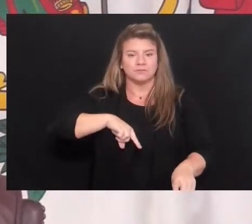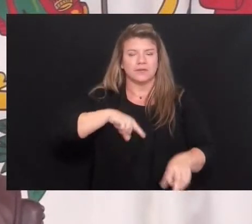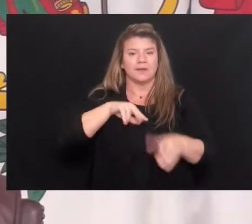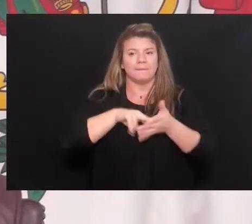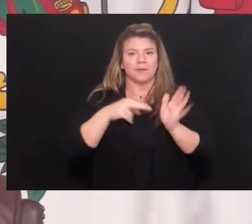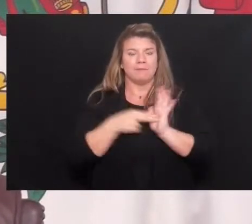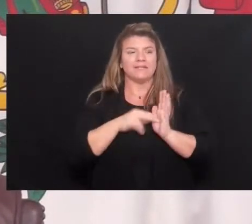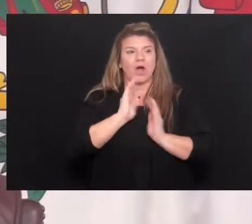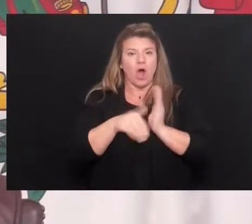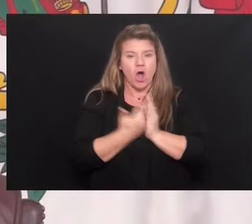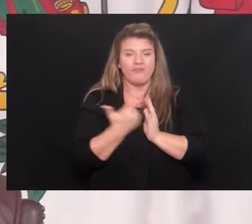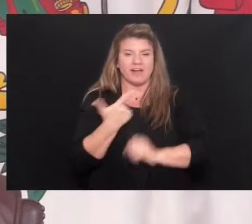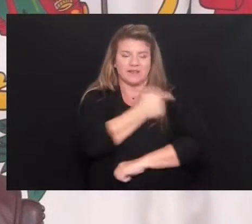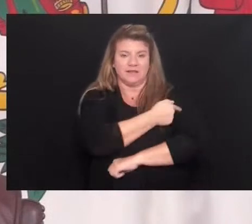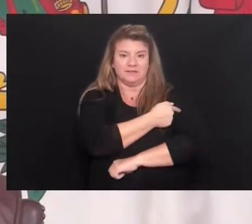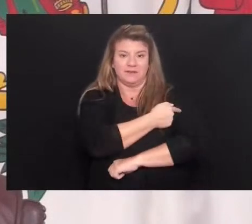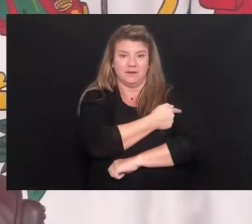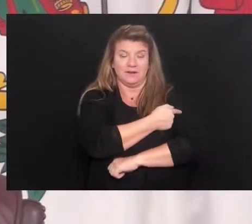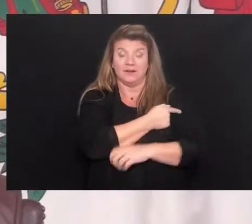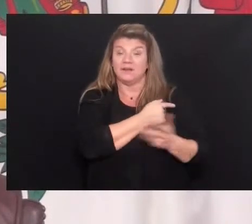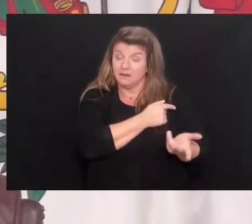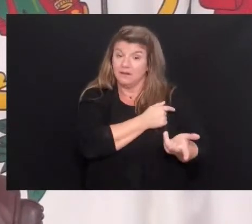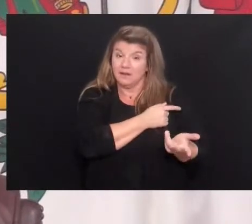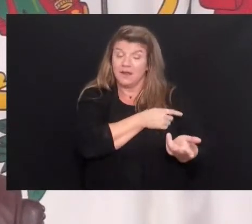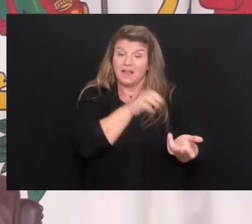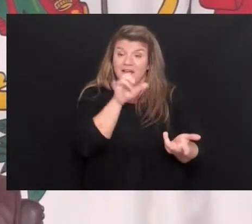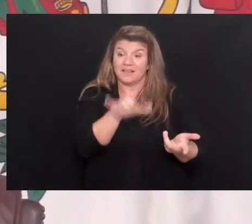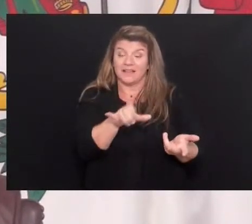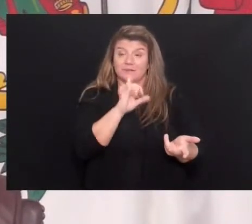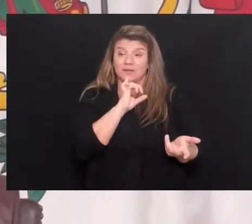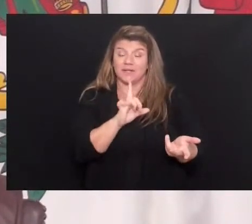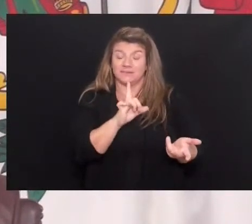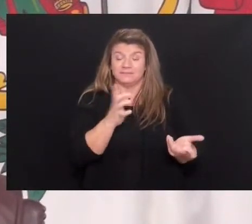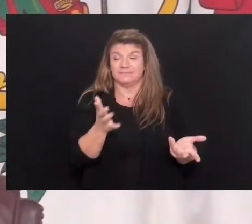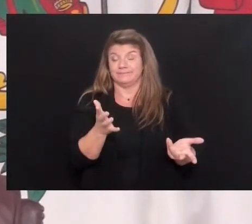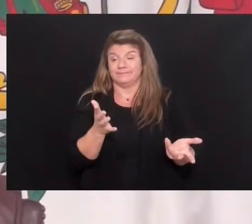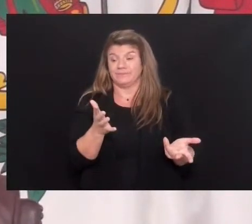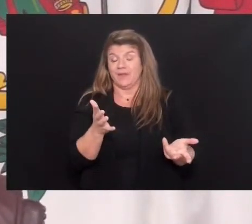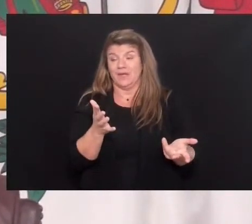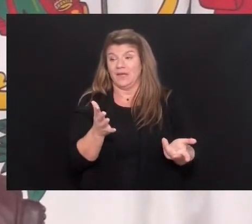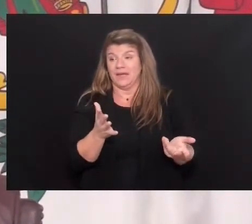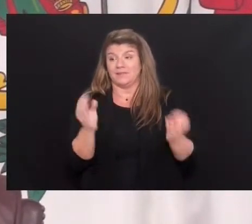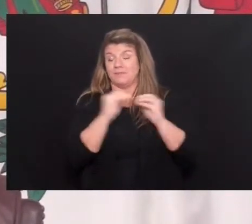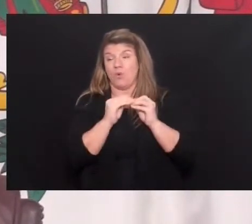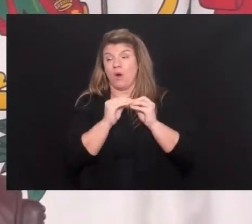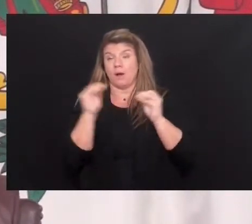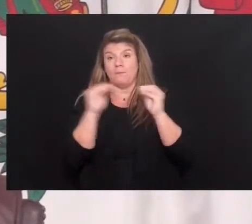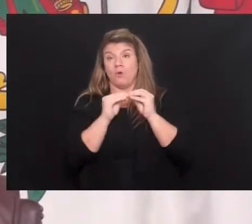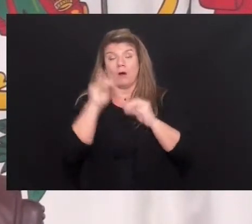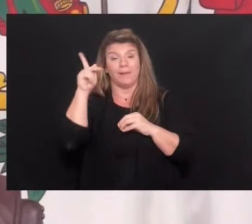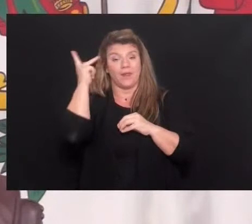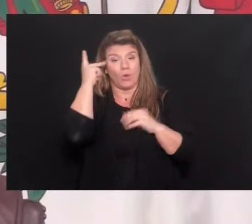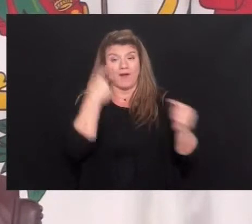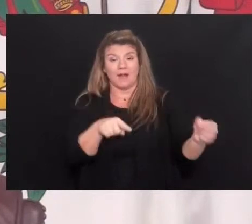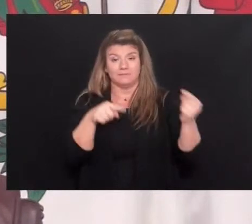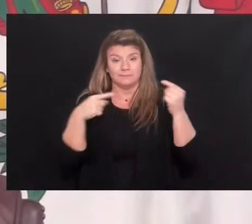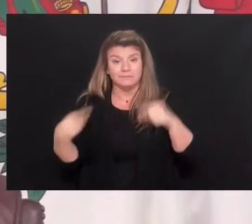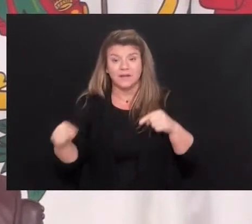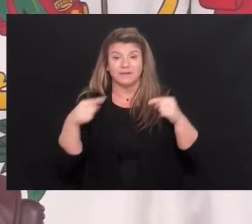everybody vaccinated. I mean, this is getting to be, no question, it's getting to be more and more and more of a political food fight,